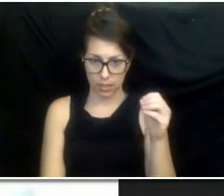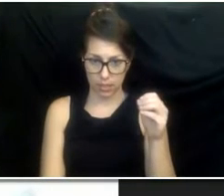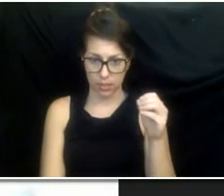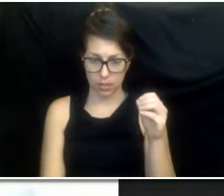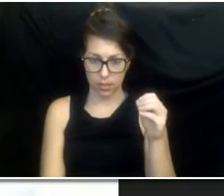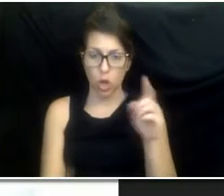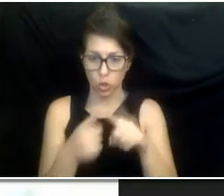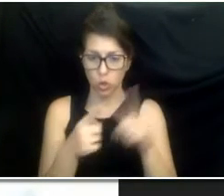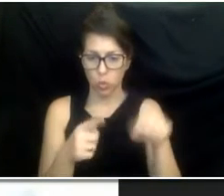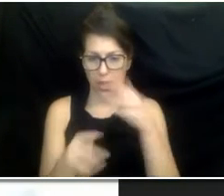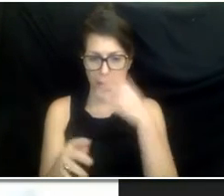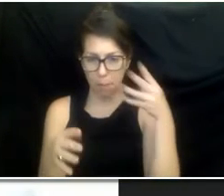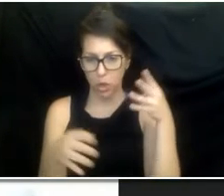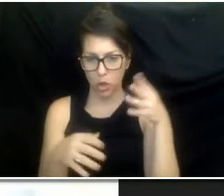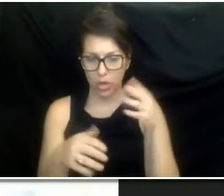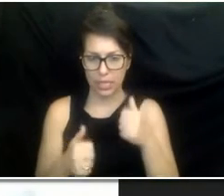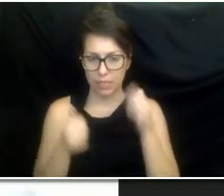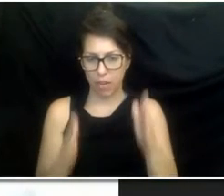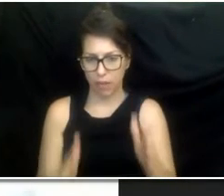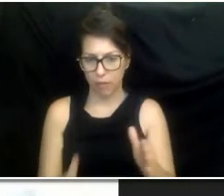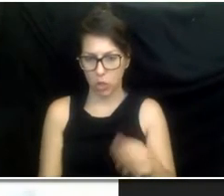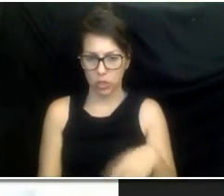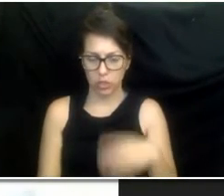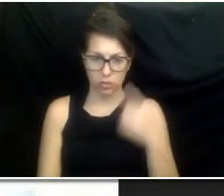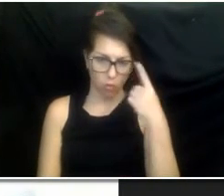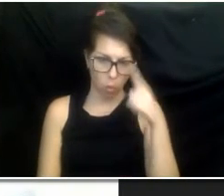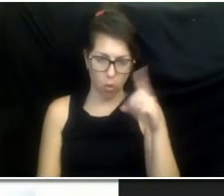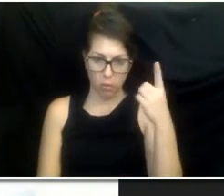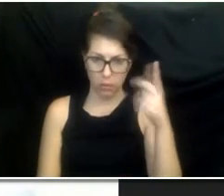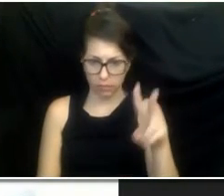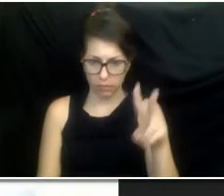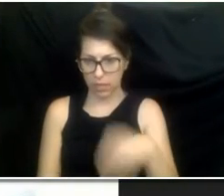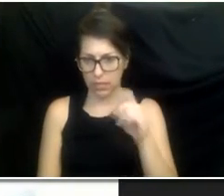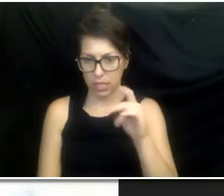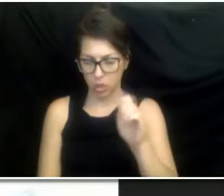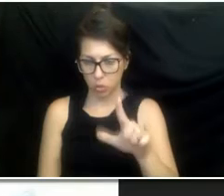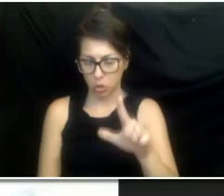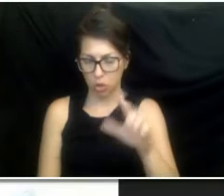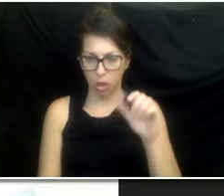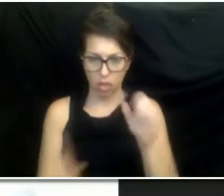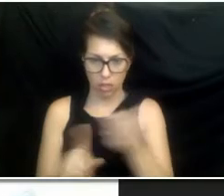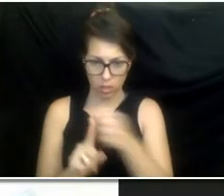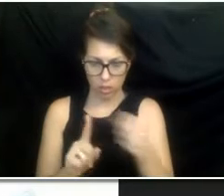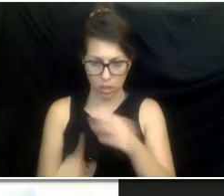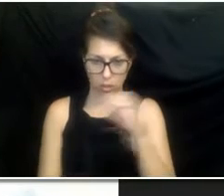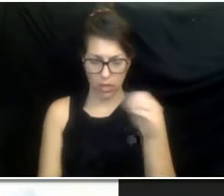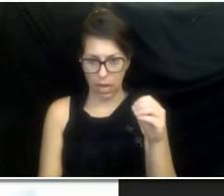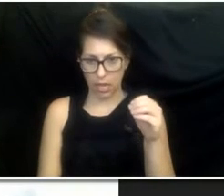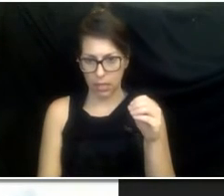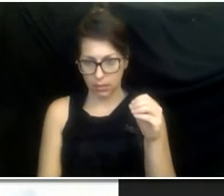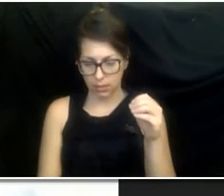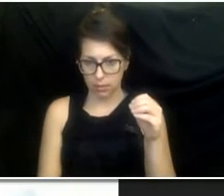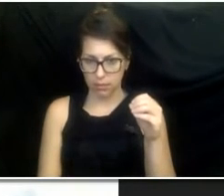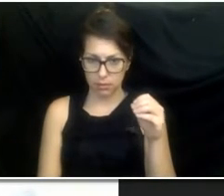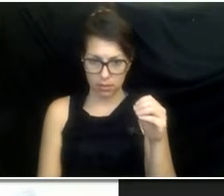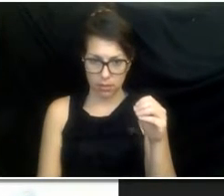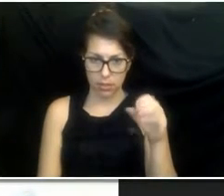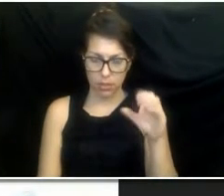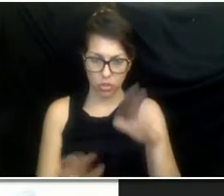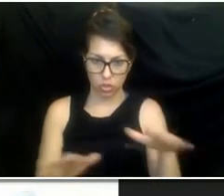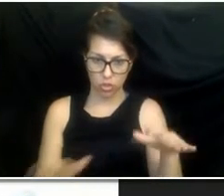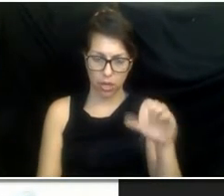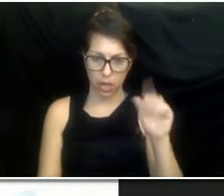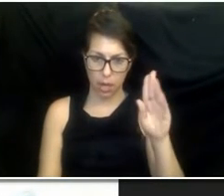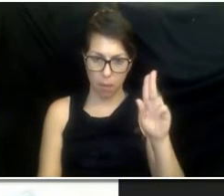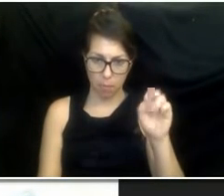um Society KFC is the only organization serving Korean immigrant families who are affected by domestic